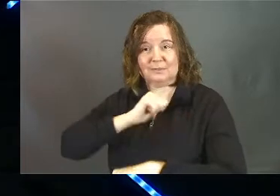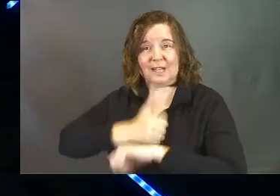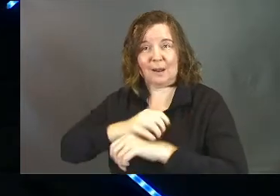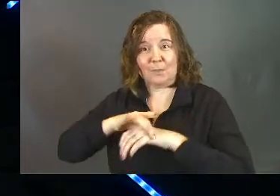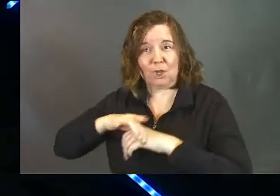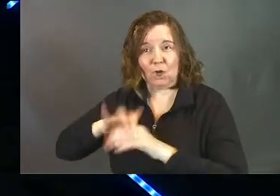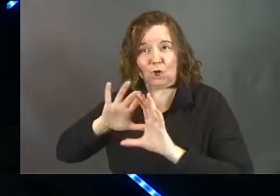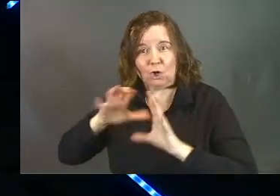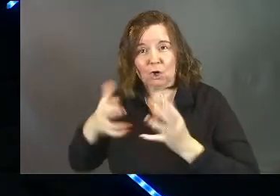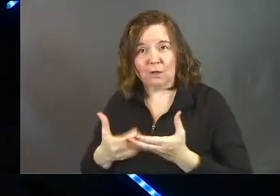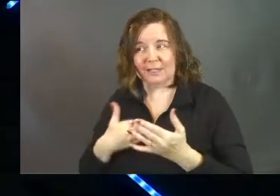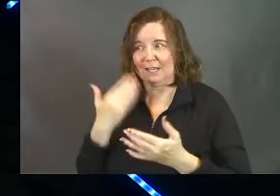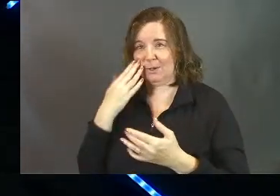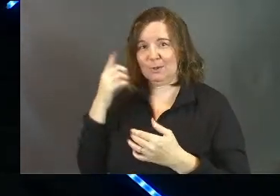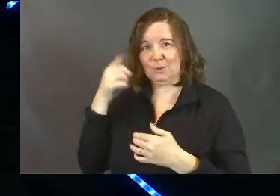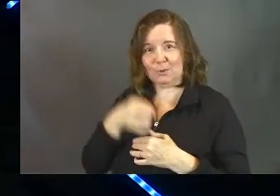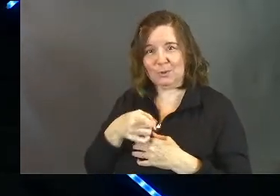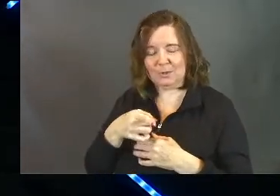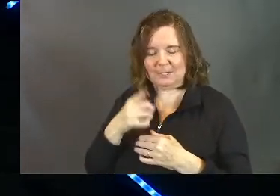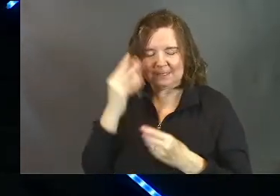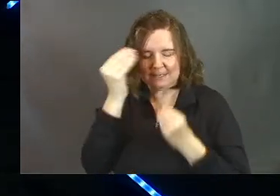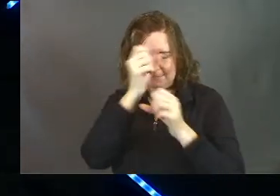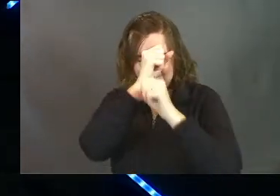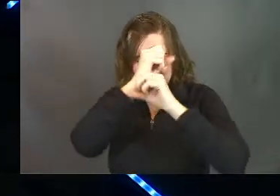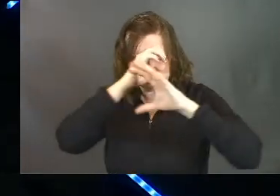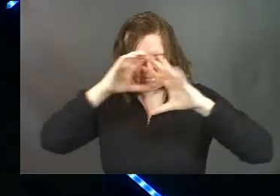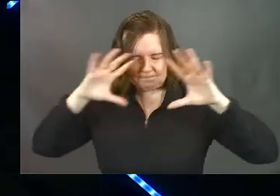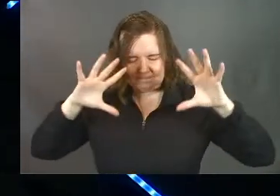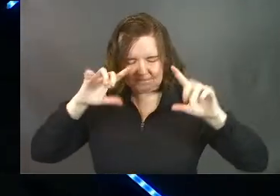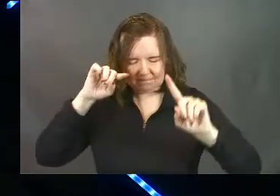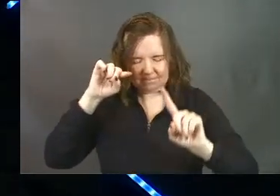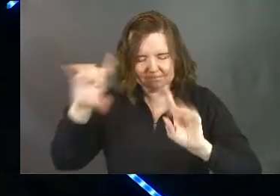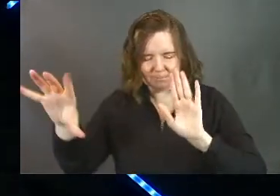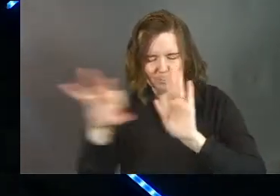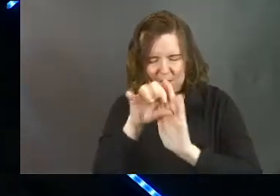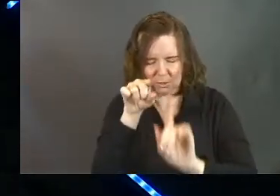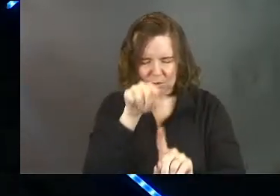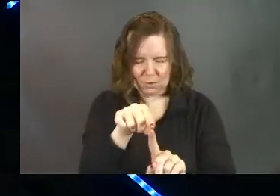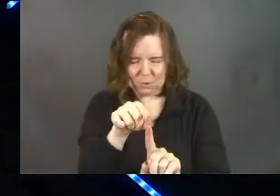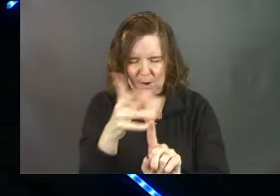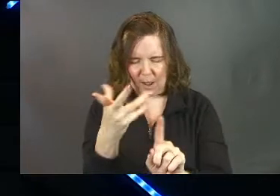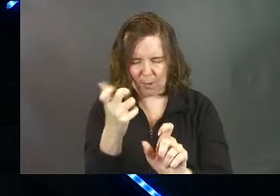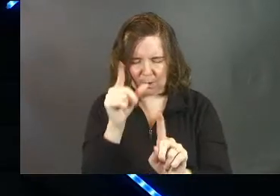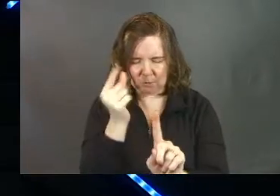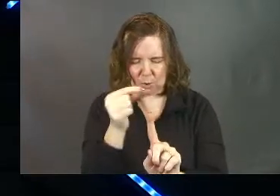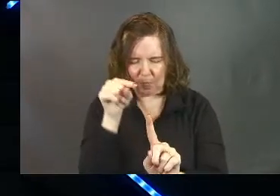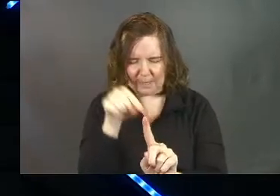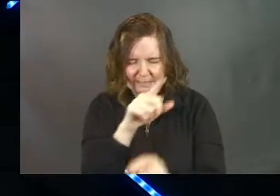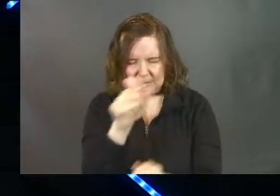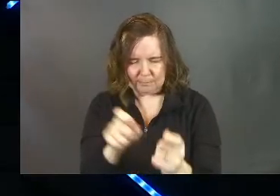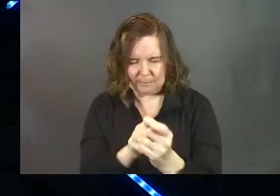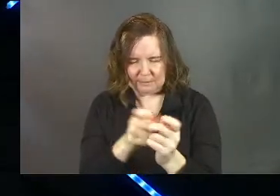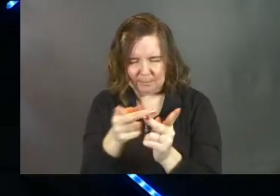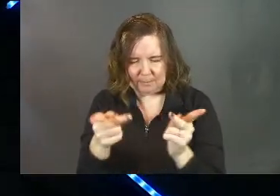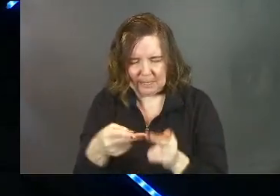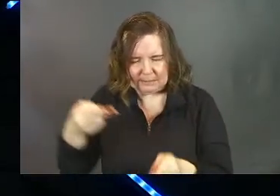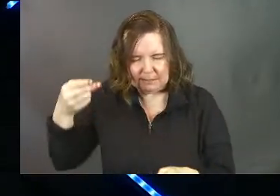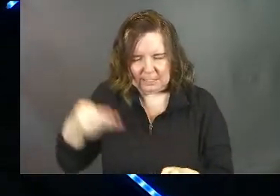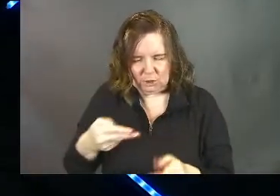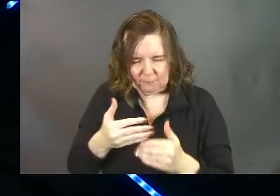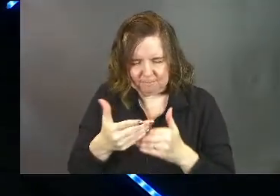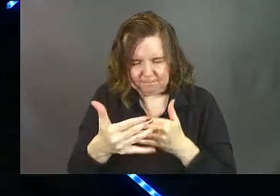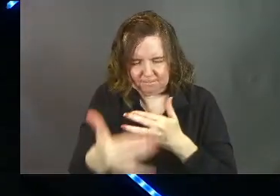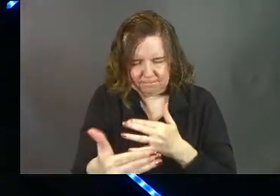of the earth, he knew you, he chose you, and he said, I've got something for them to do in the time that I've put them in history. So, so important. Are